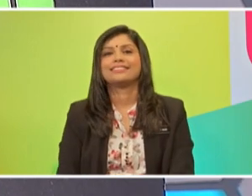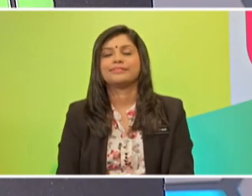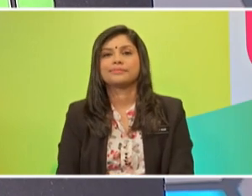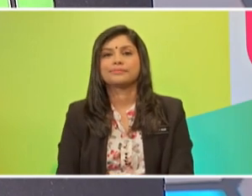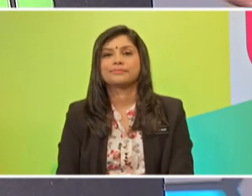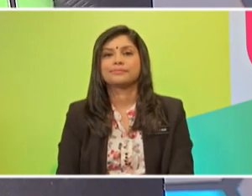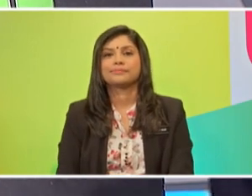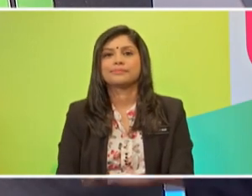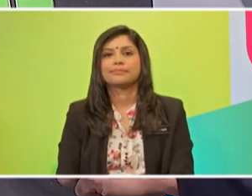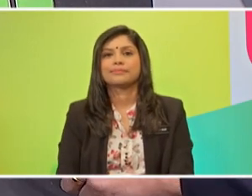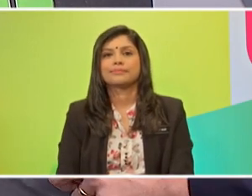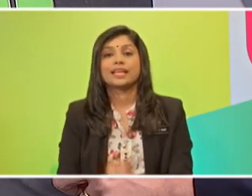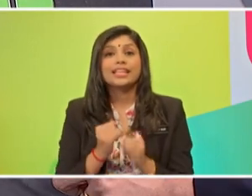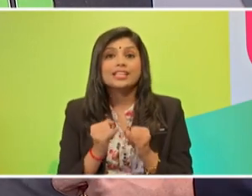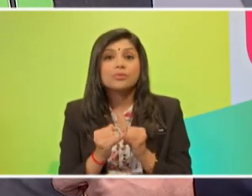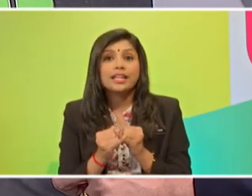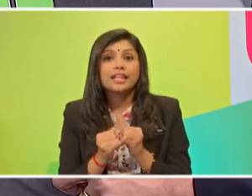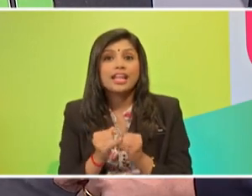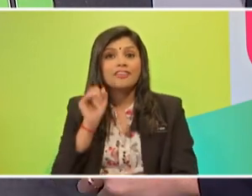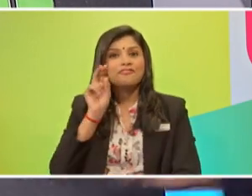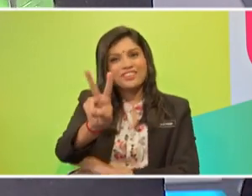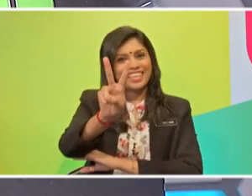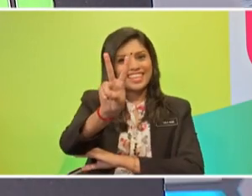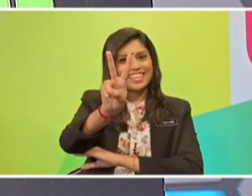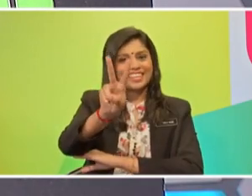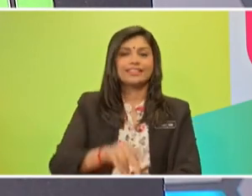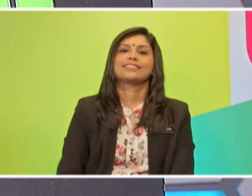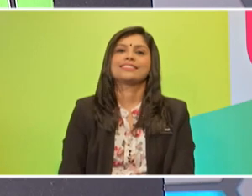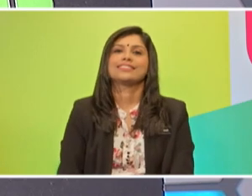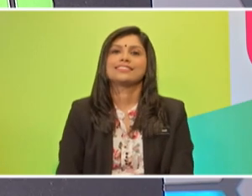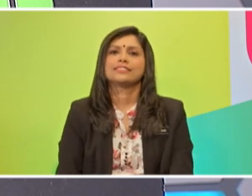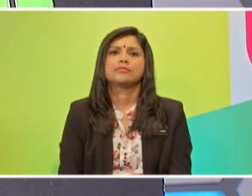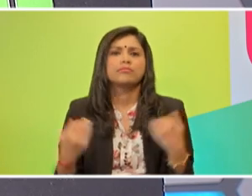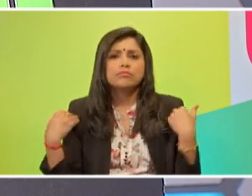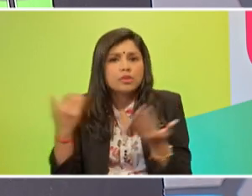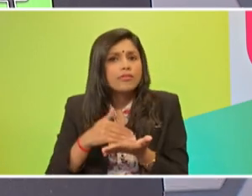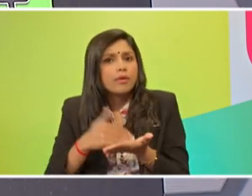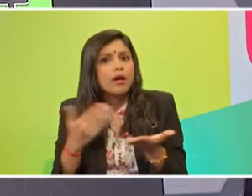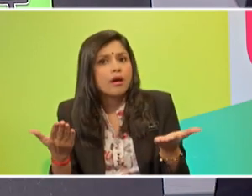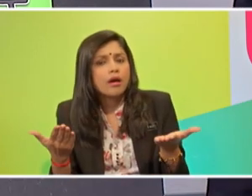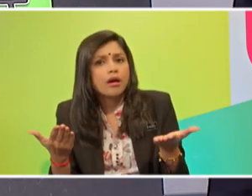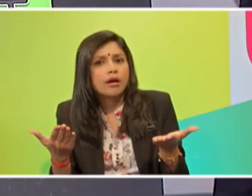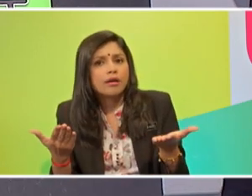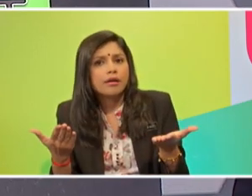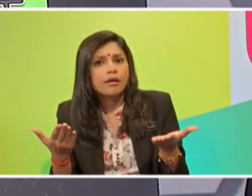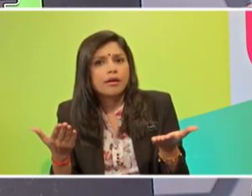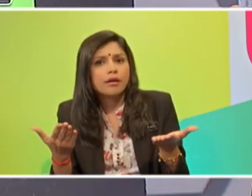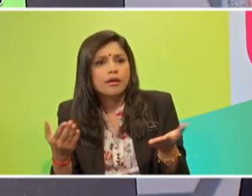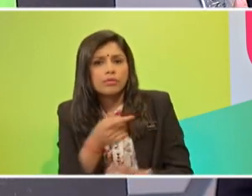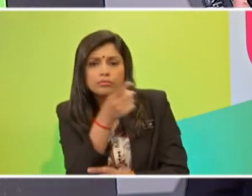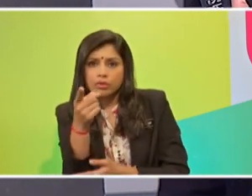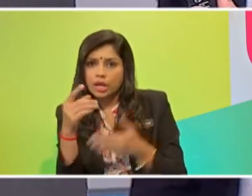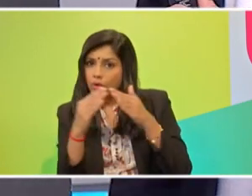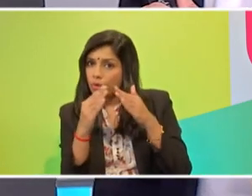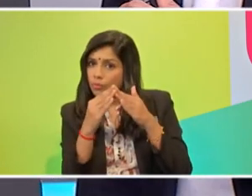And then V. Yes. Do we have more? How about those of you at home? Can you see if